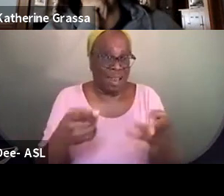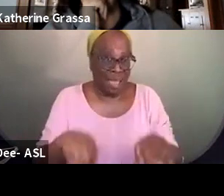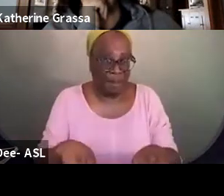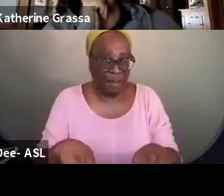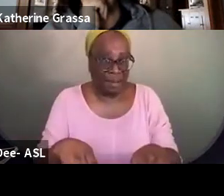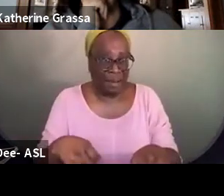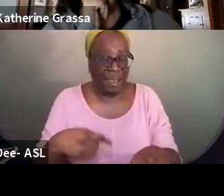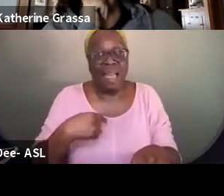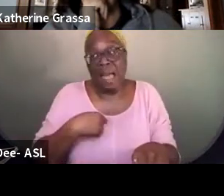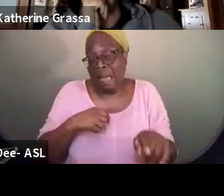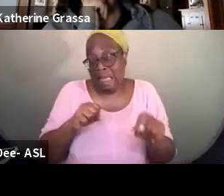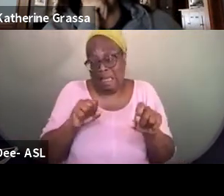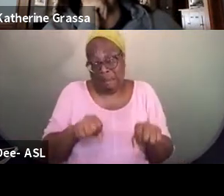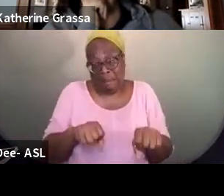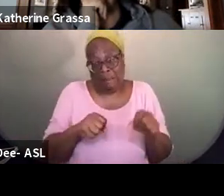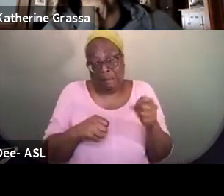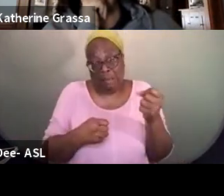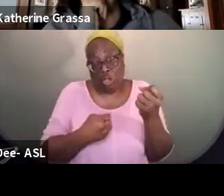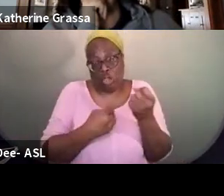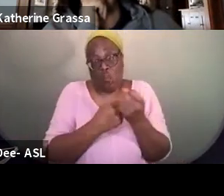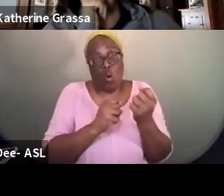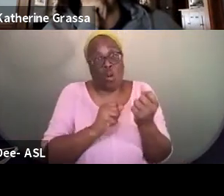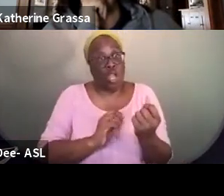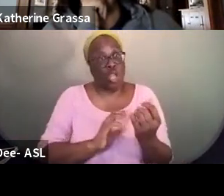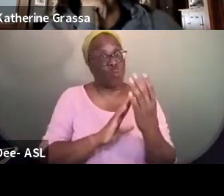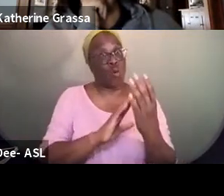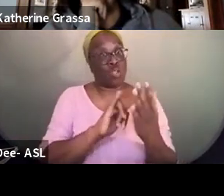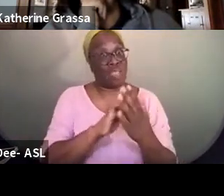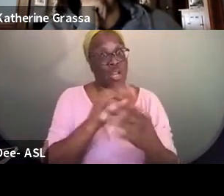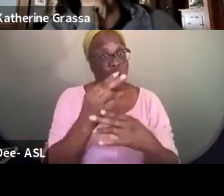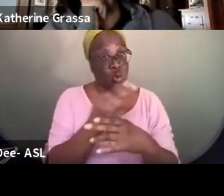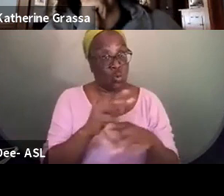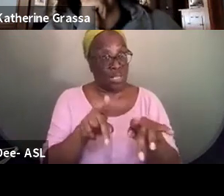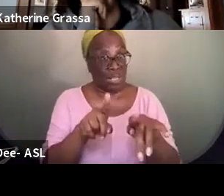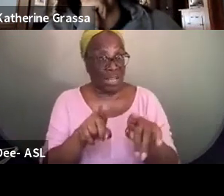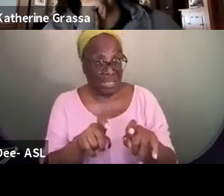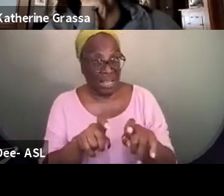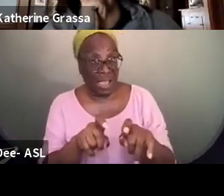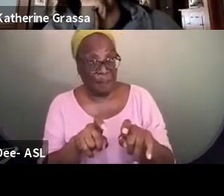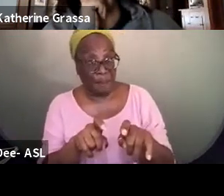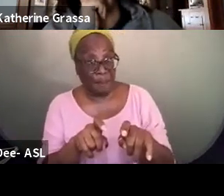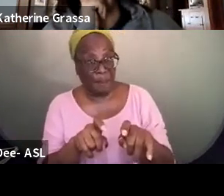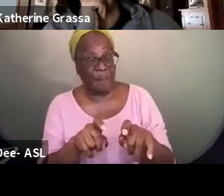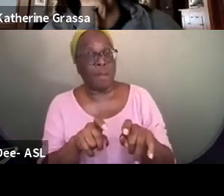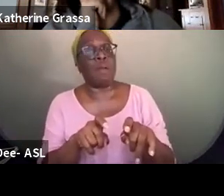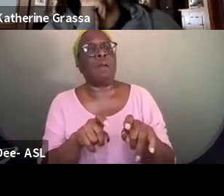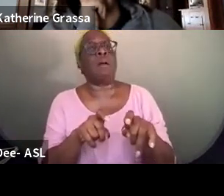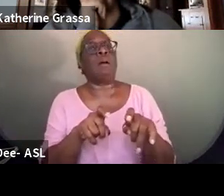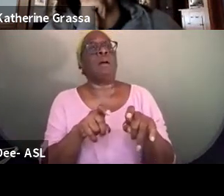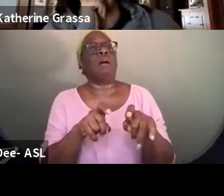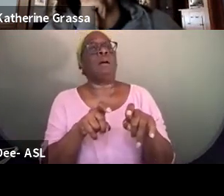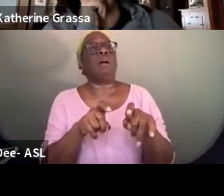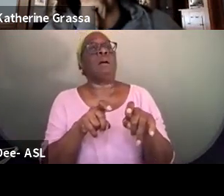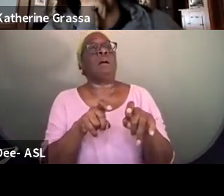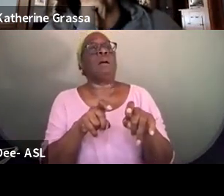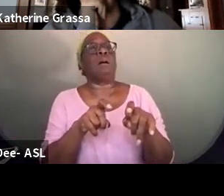I could support an approach that uses an exam to enter a qualified applicant pool and does